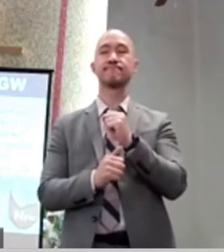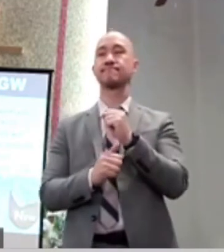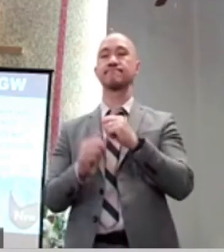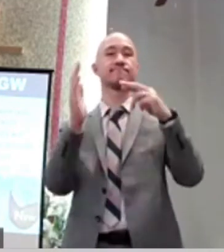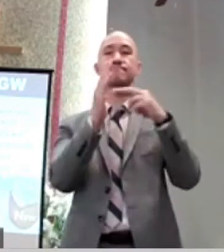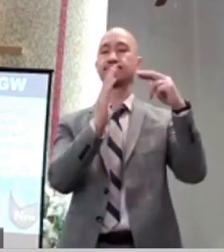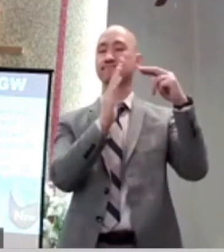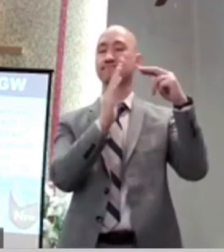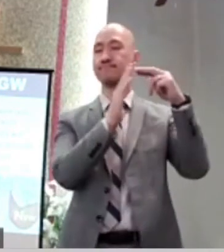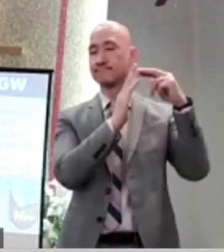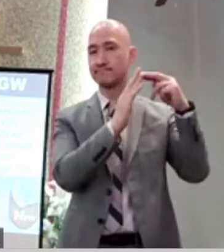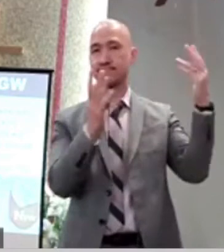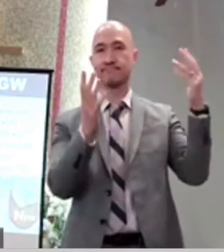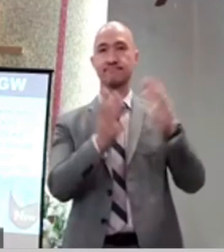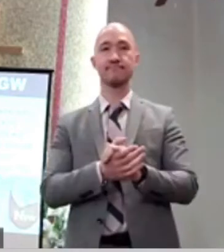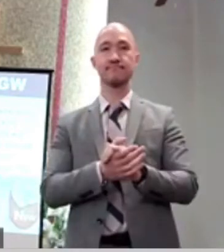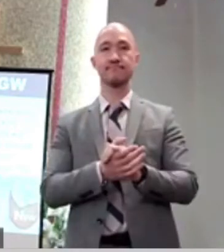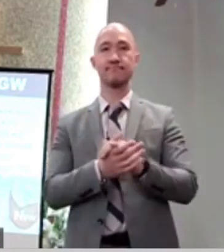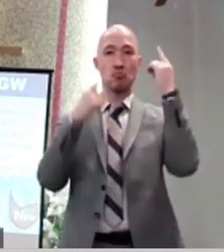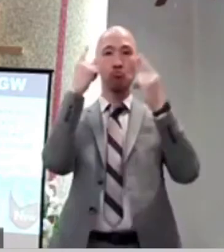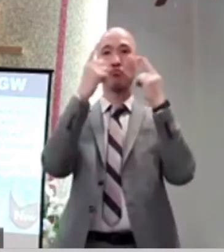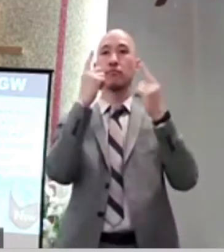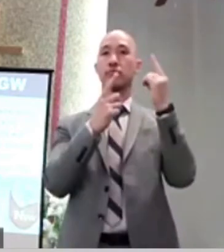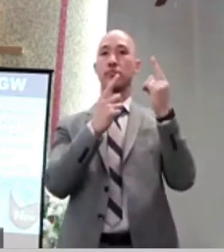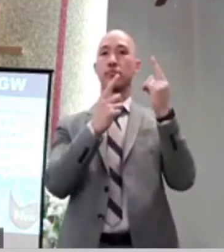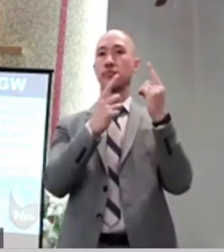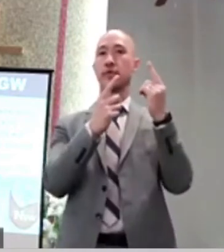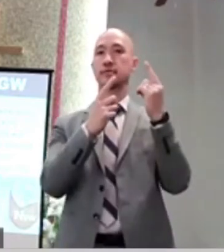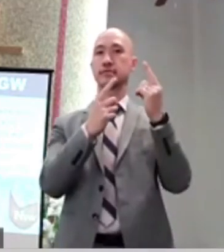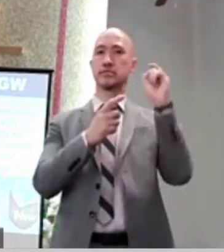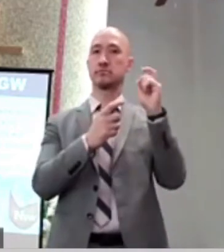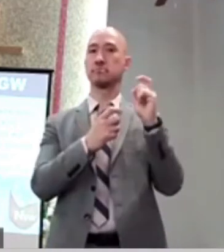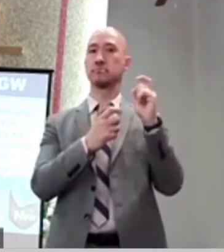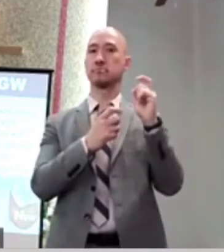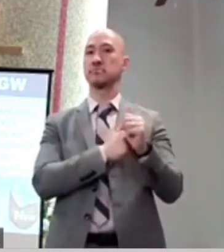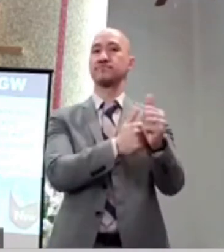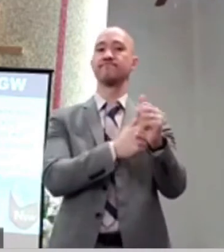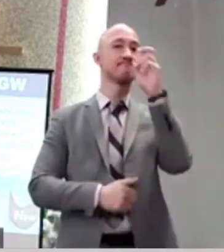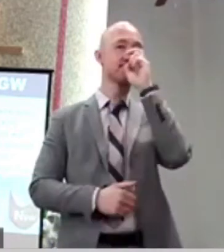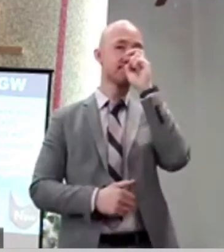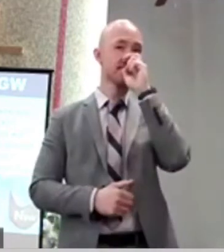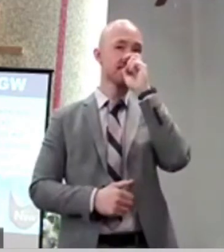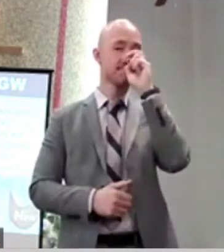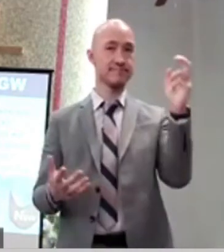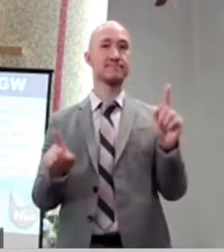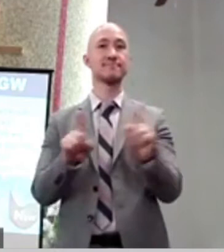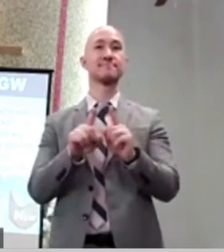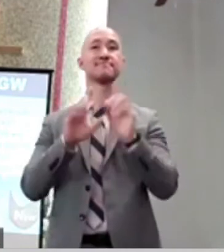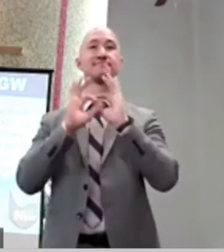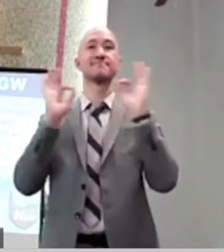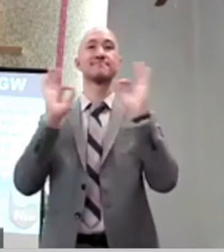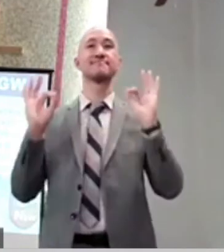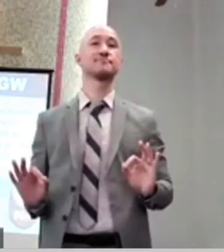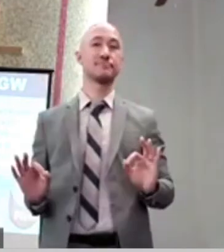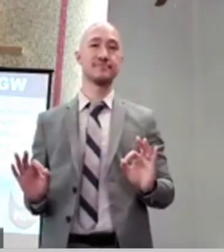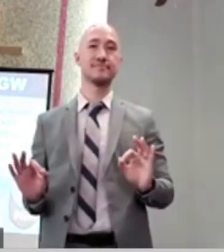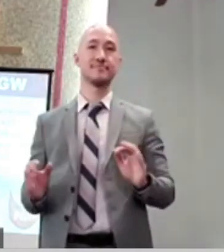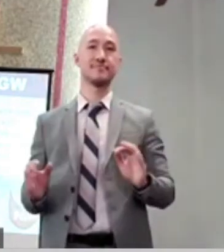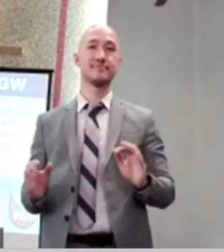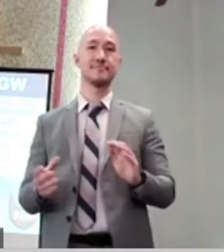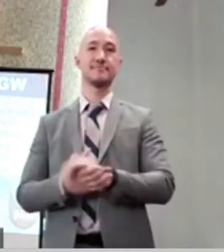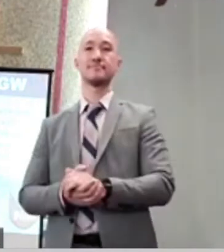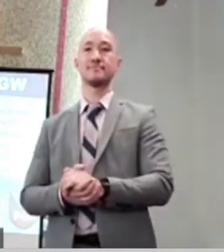that somebody might have in the church, and they think that that tradition is God's law, or that's how God ordains it. And